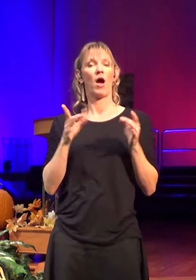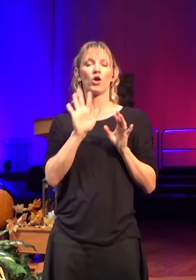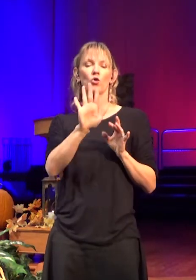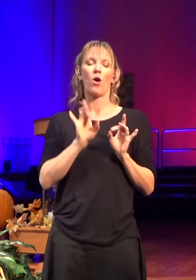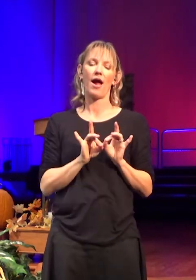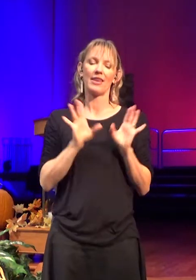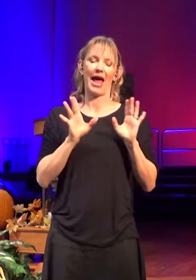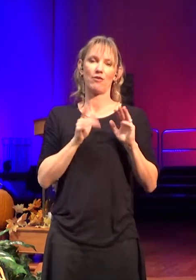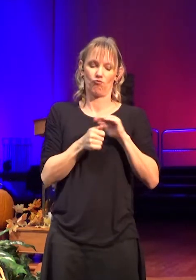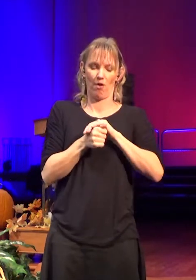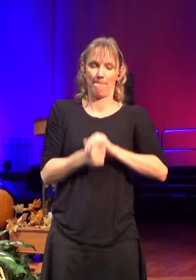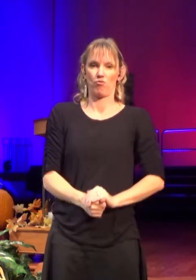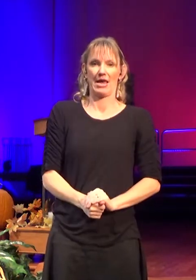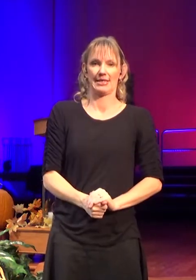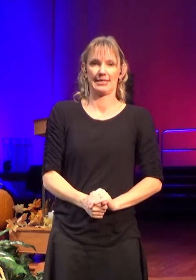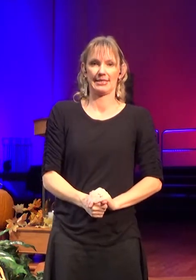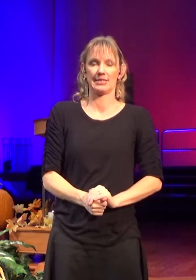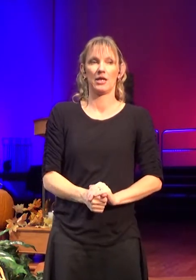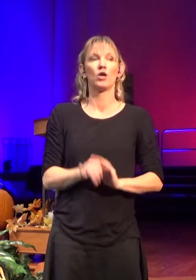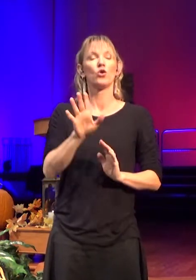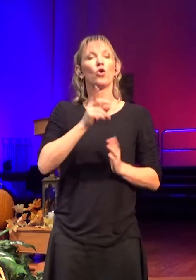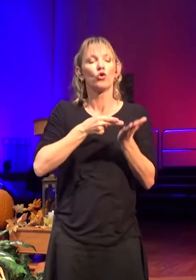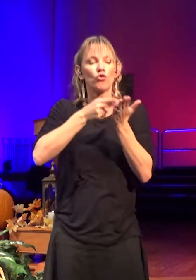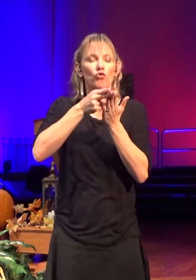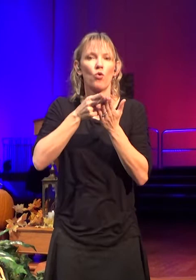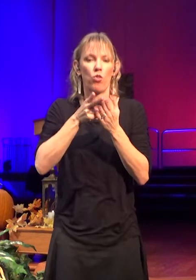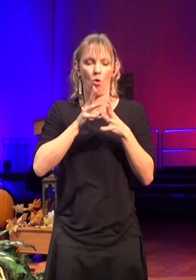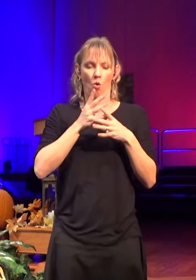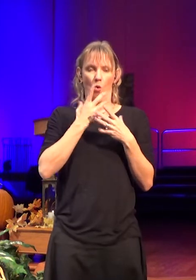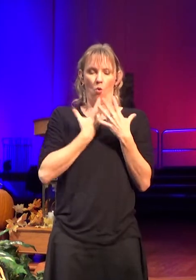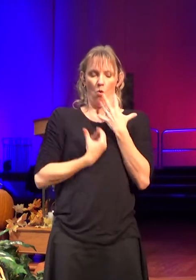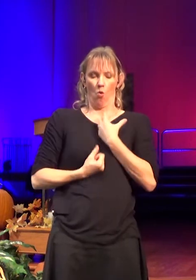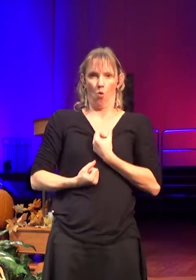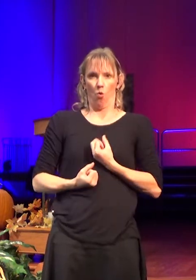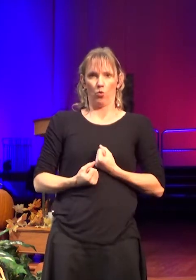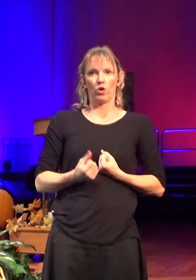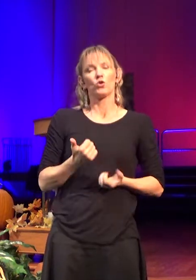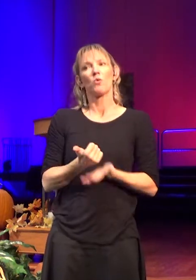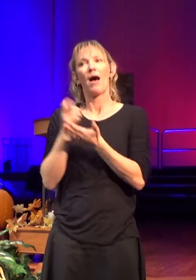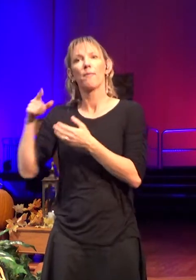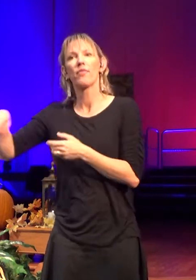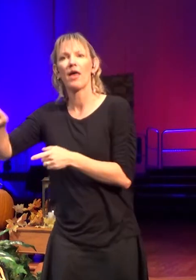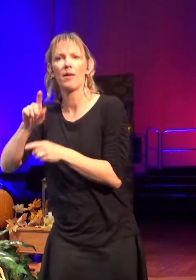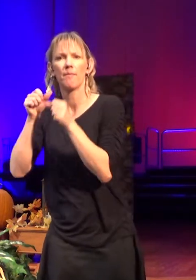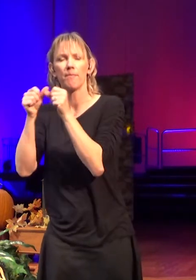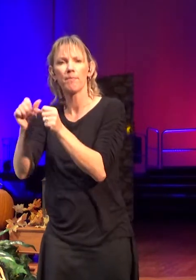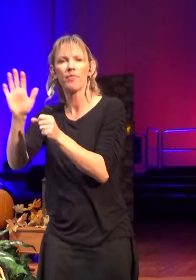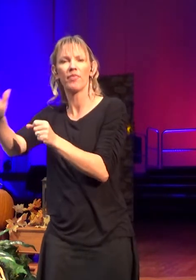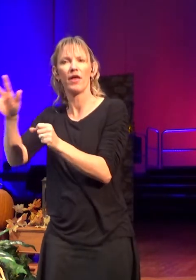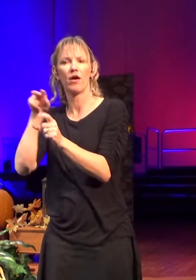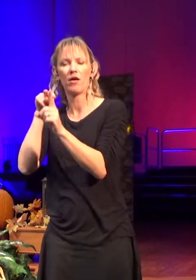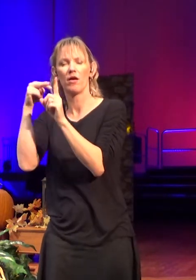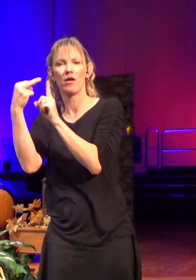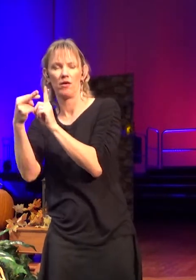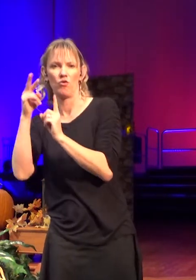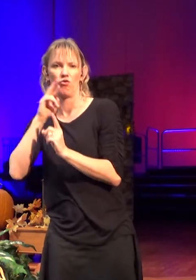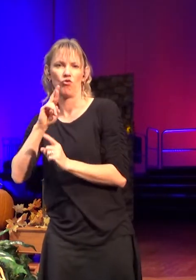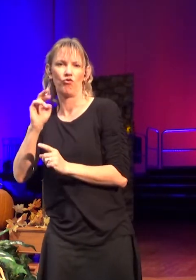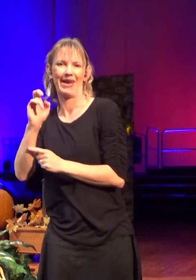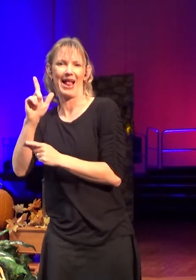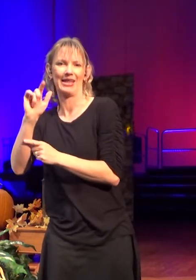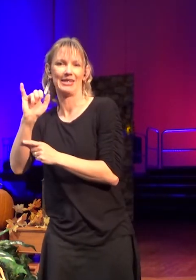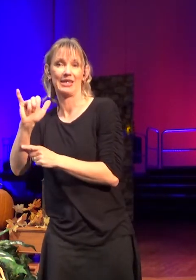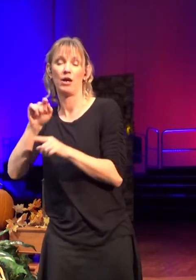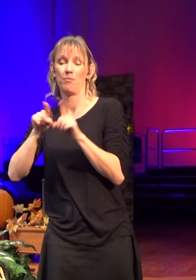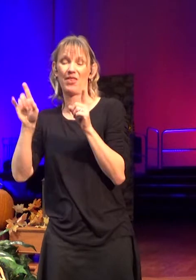repressing your light, holding back your truth in order to help someone maintain their view of reality that